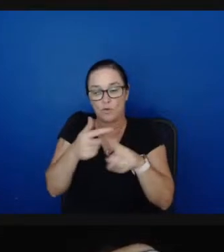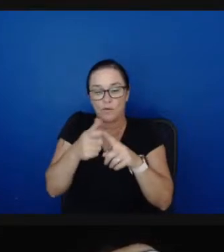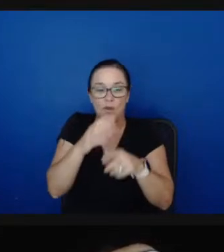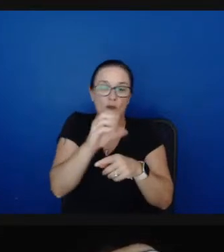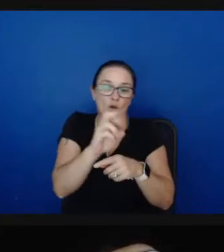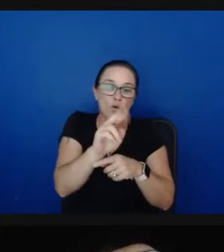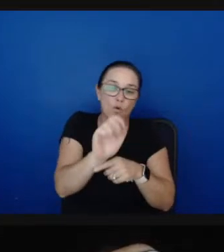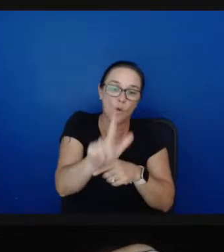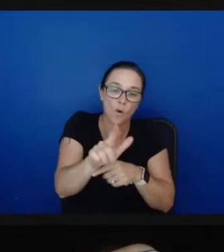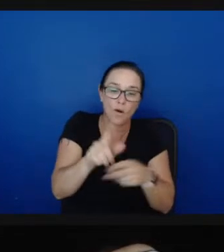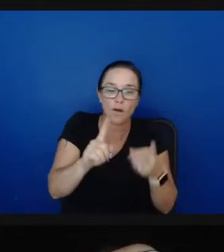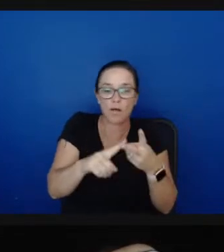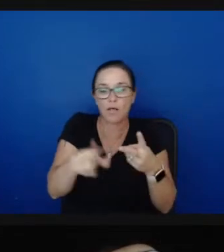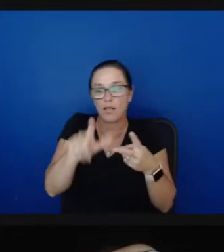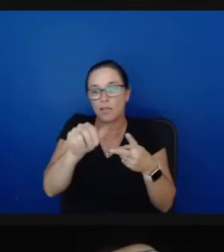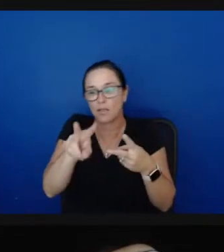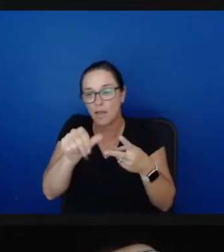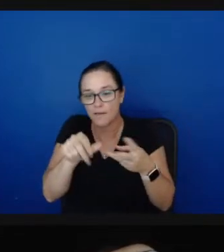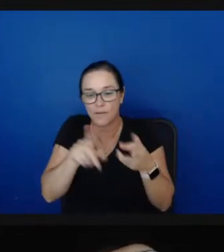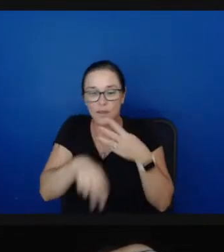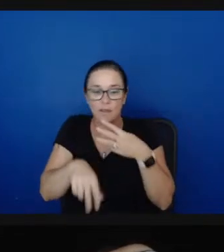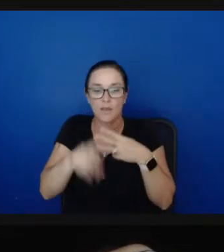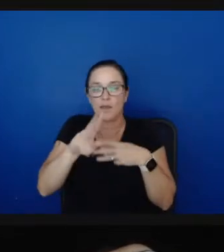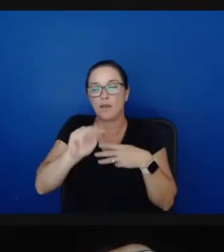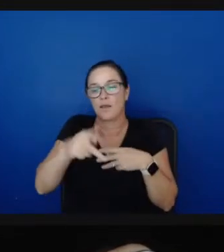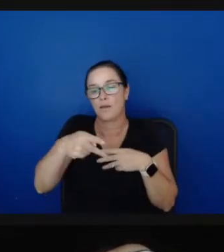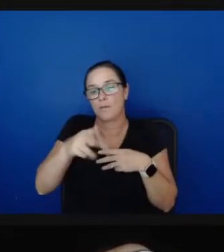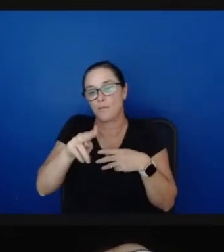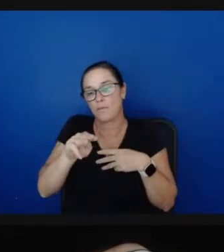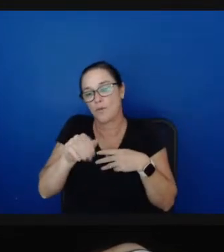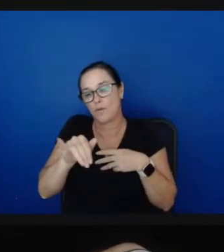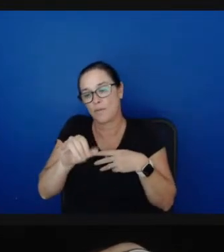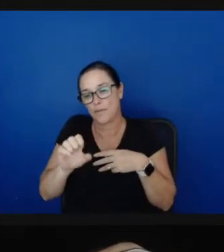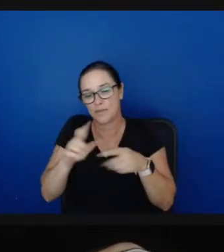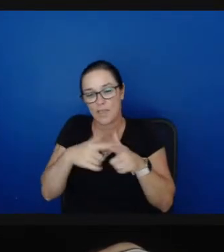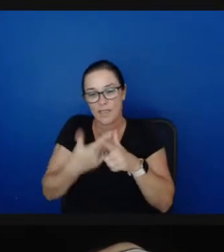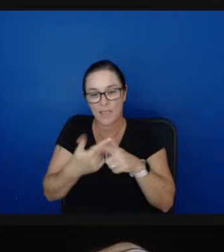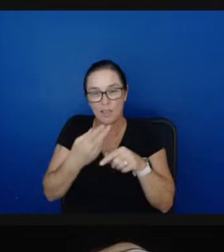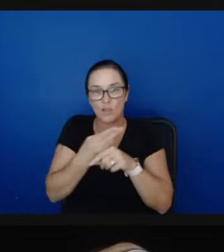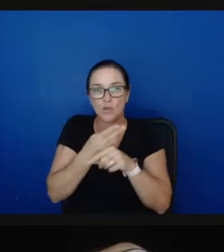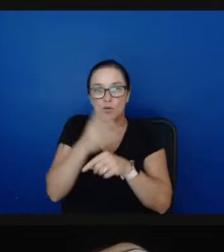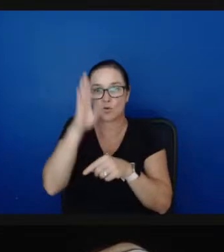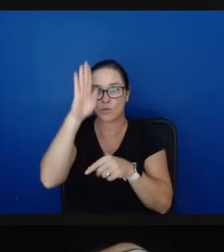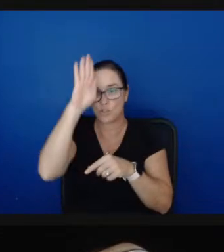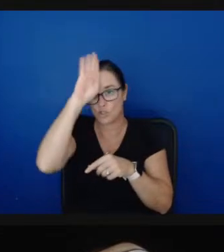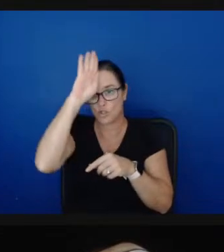pumice stone, using shark or stingray skins to finish the surface.